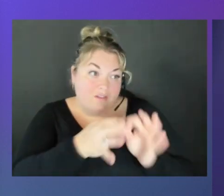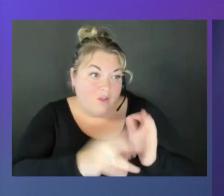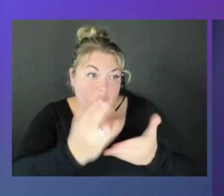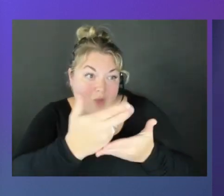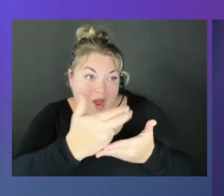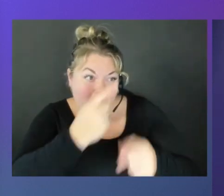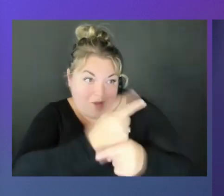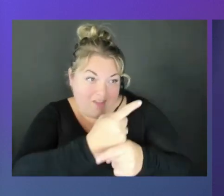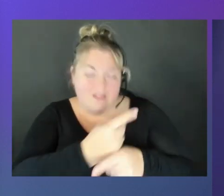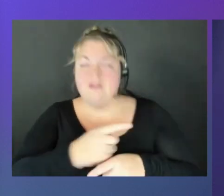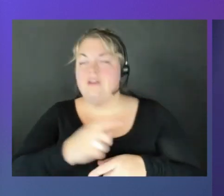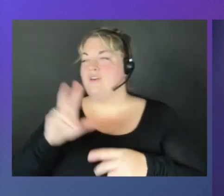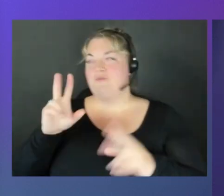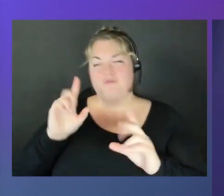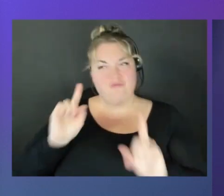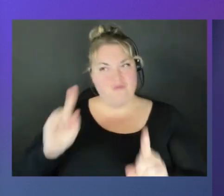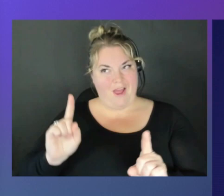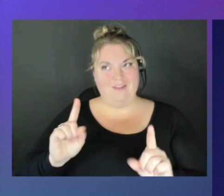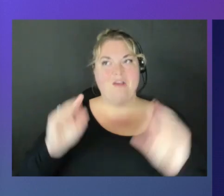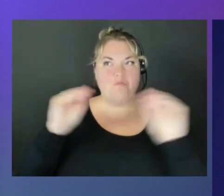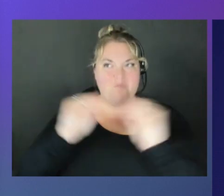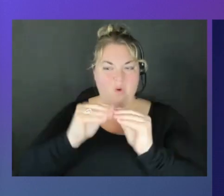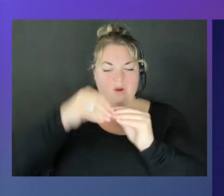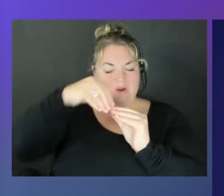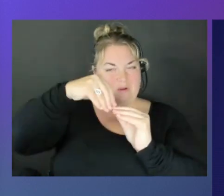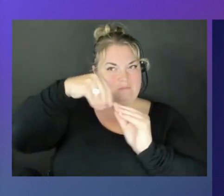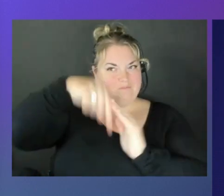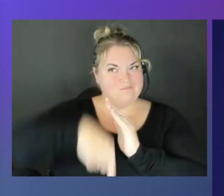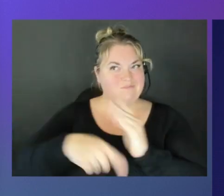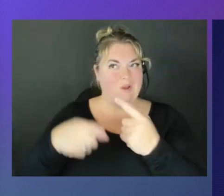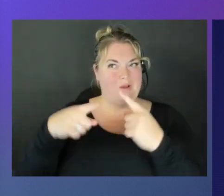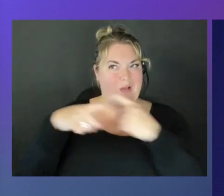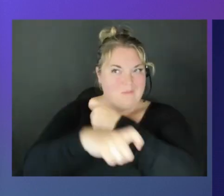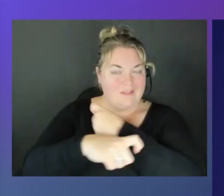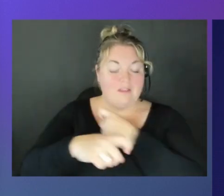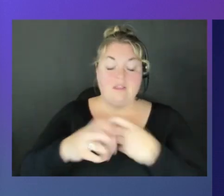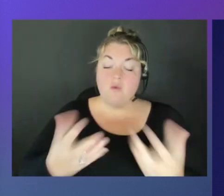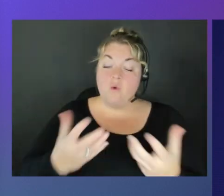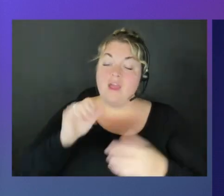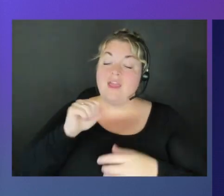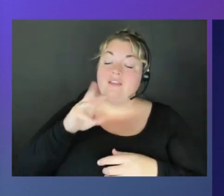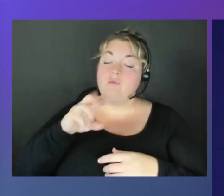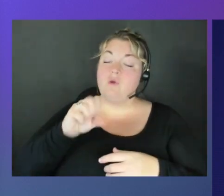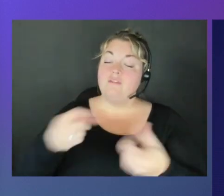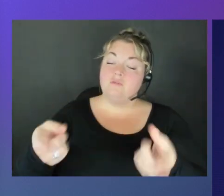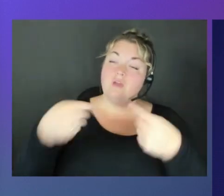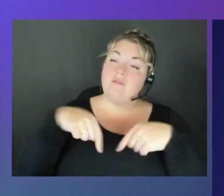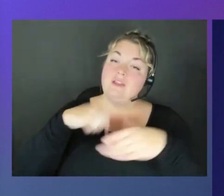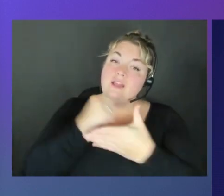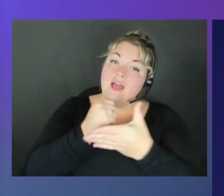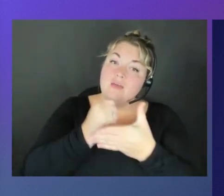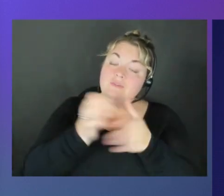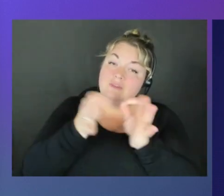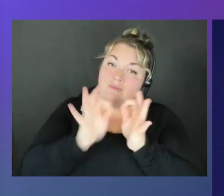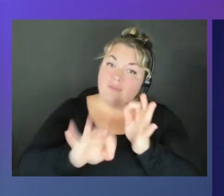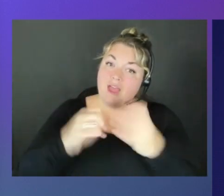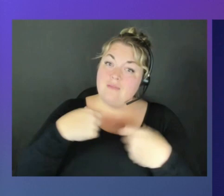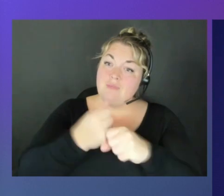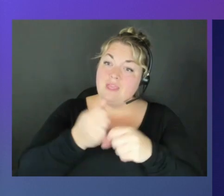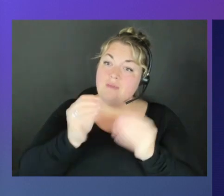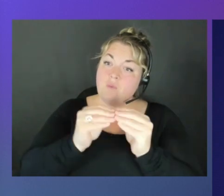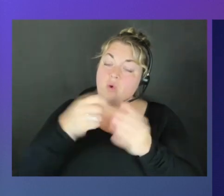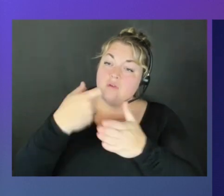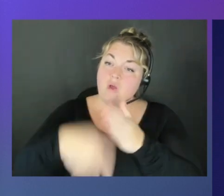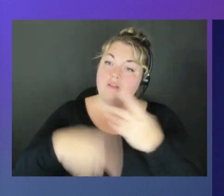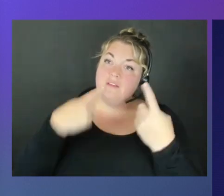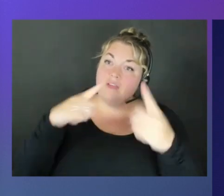pieces to it. There's definitely more to it. And they wanted AWS to come in and help simplify and make it cost-effective to deploy